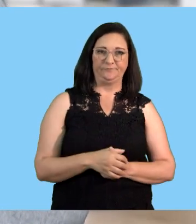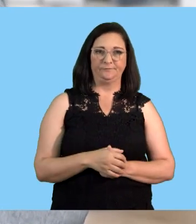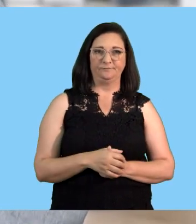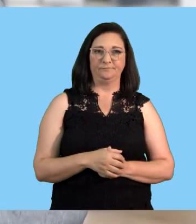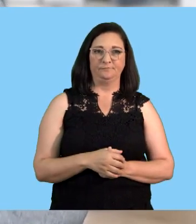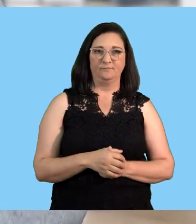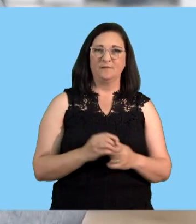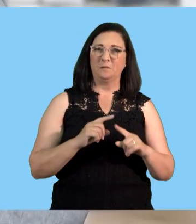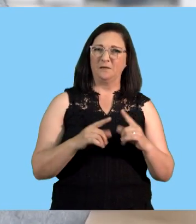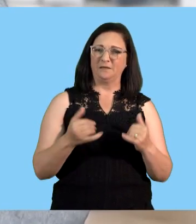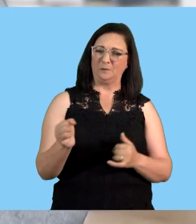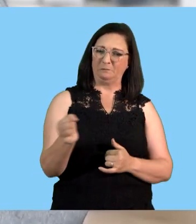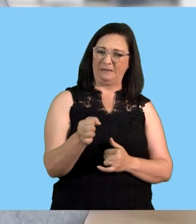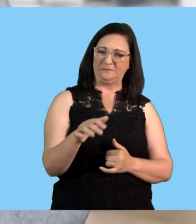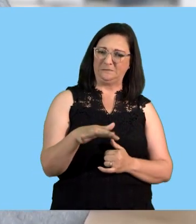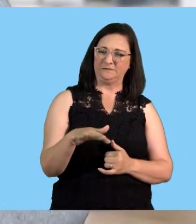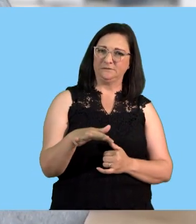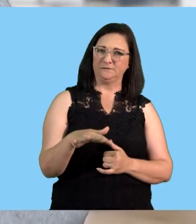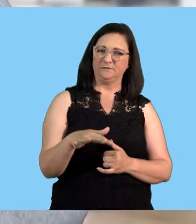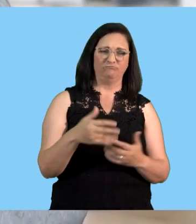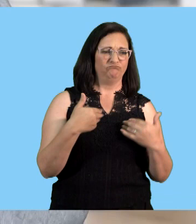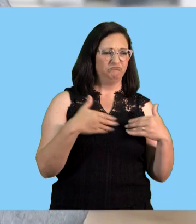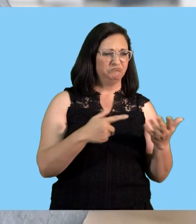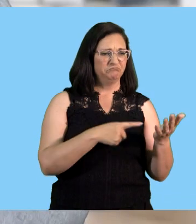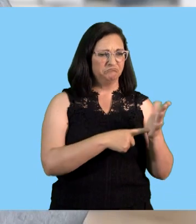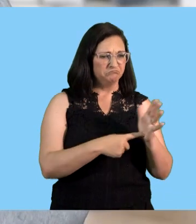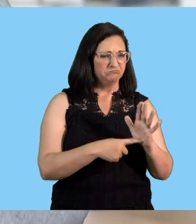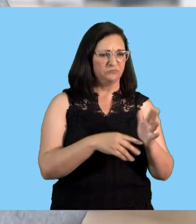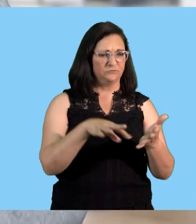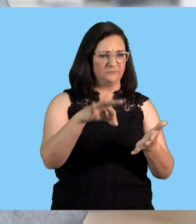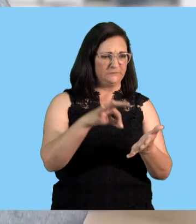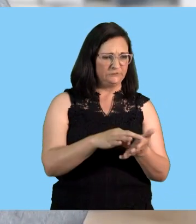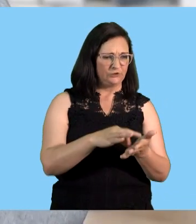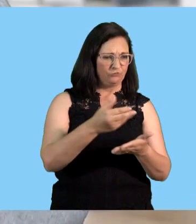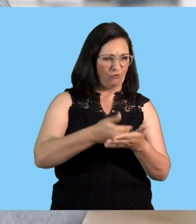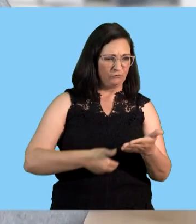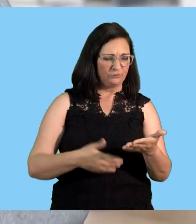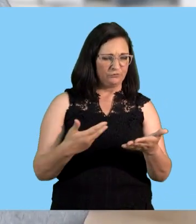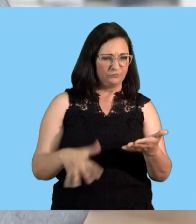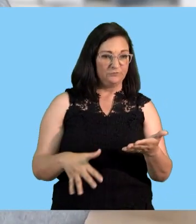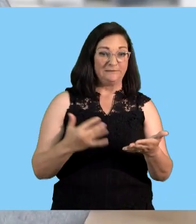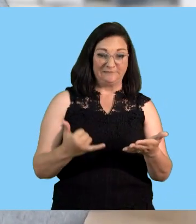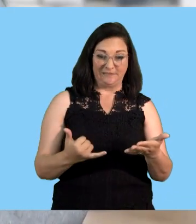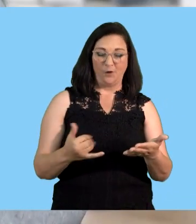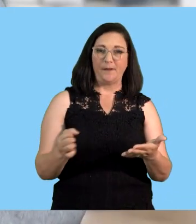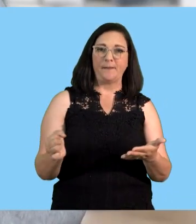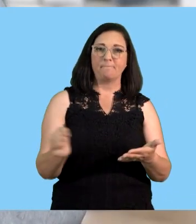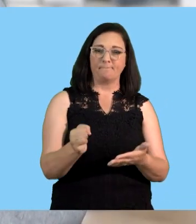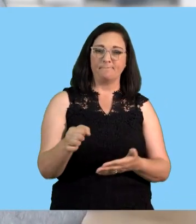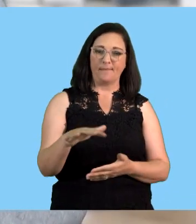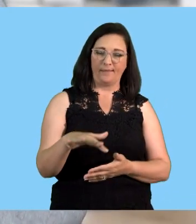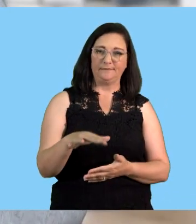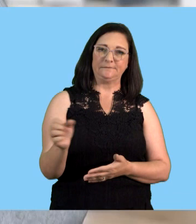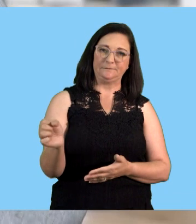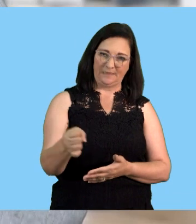placement. Right, what is the meaning of placement? You've been inducted, you signed the contract, so now you need to be placed. As a